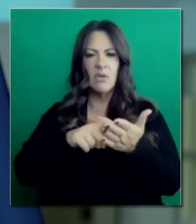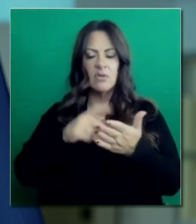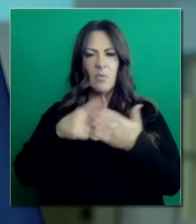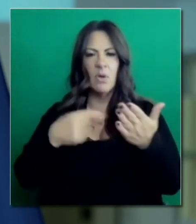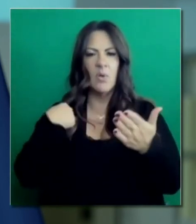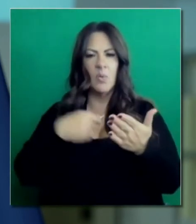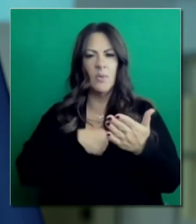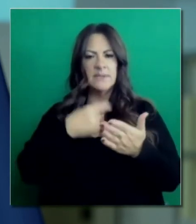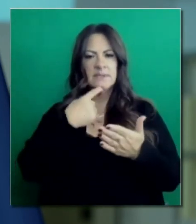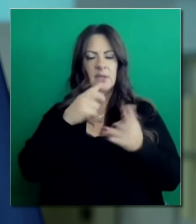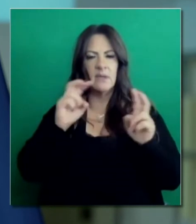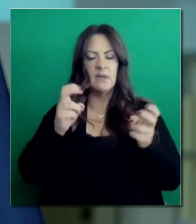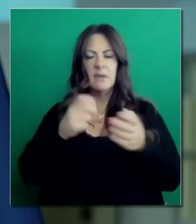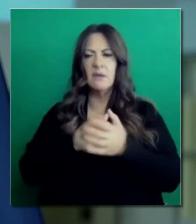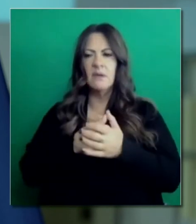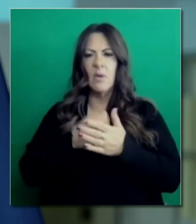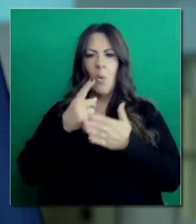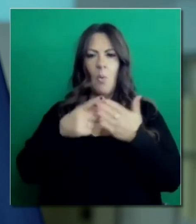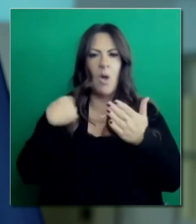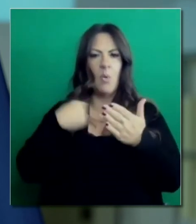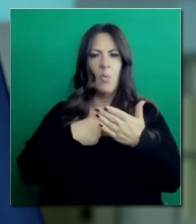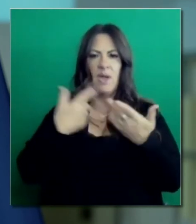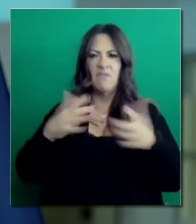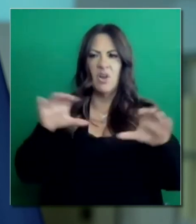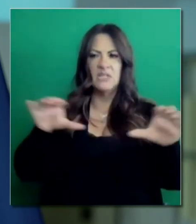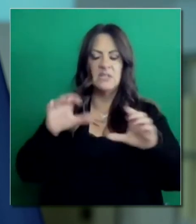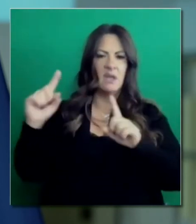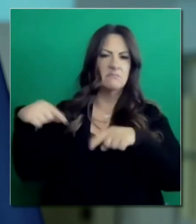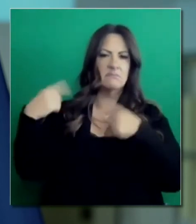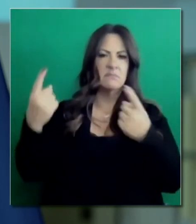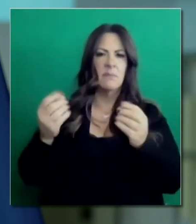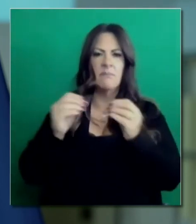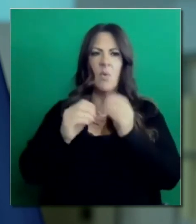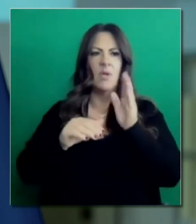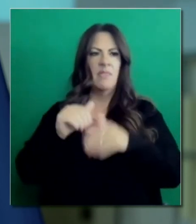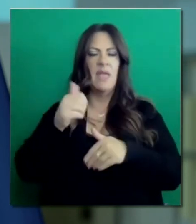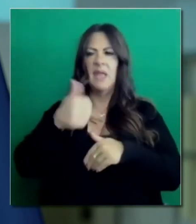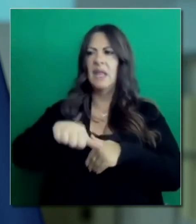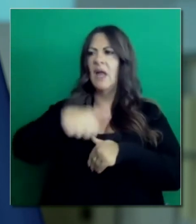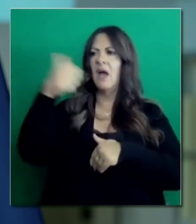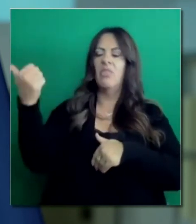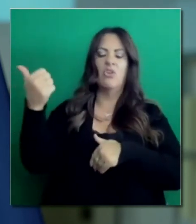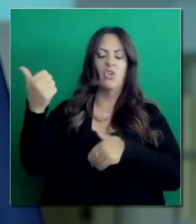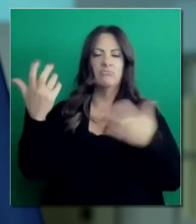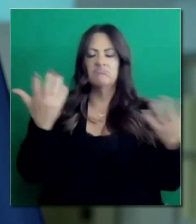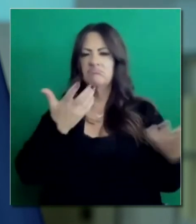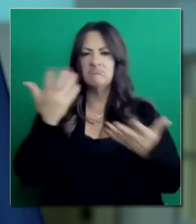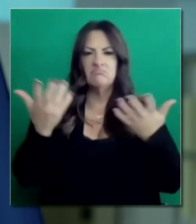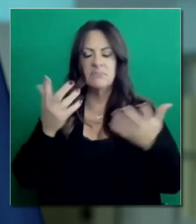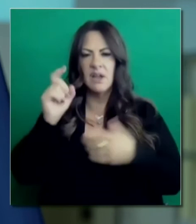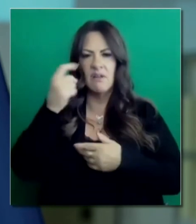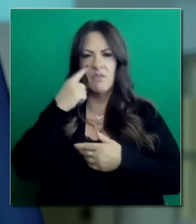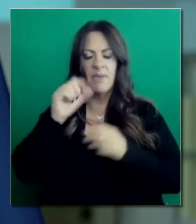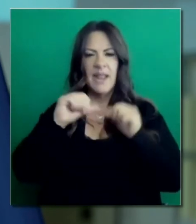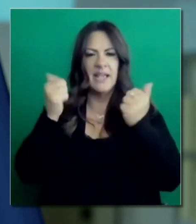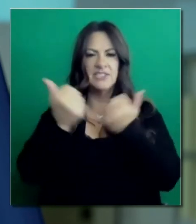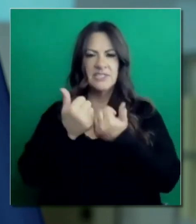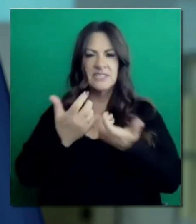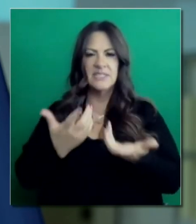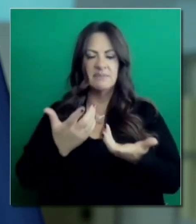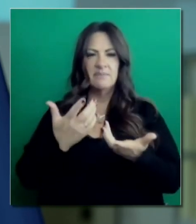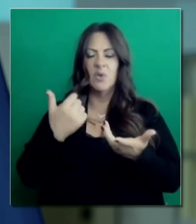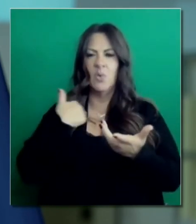for what we've done more than any administration in modern history to invest in ECE, early childhood